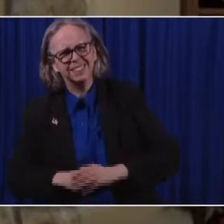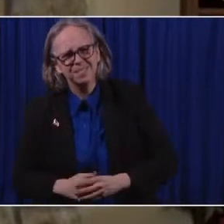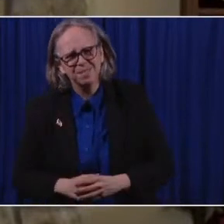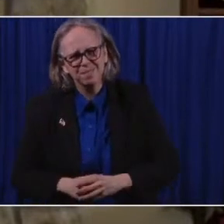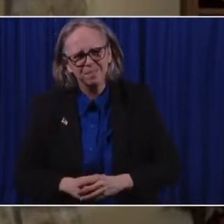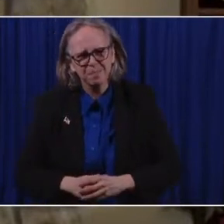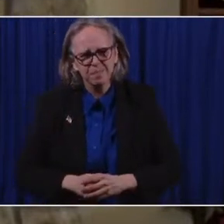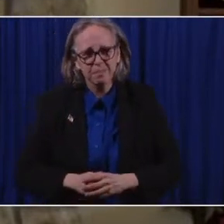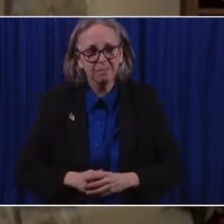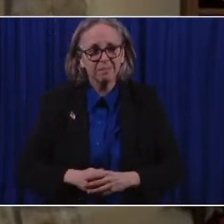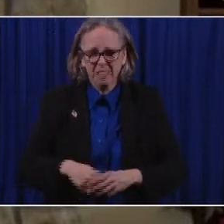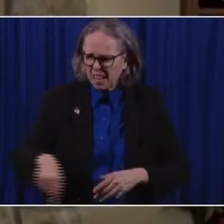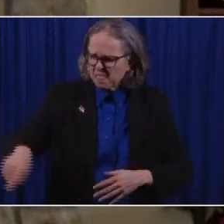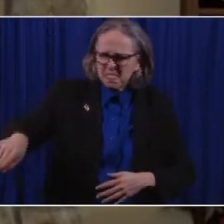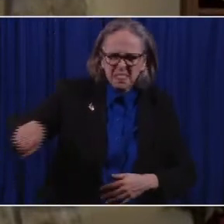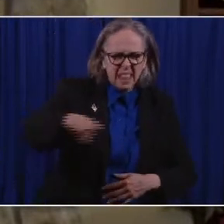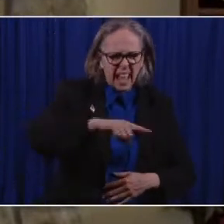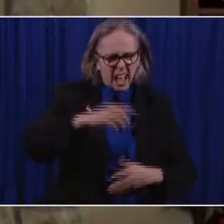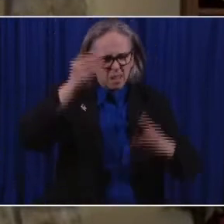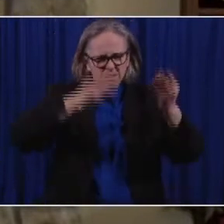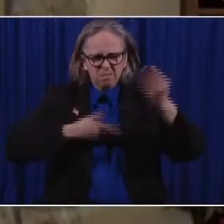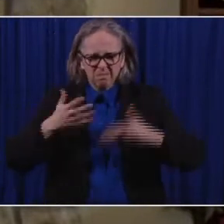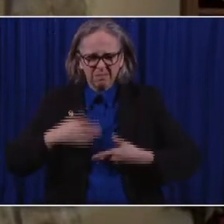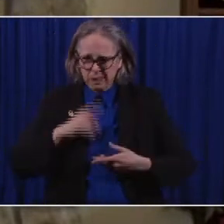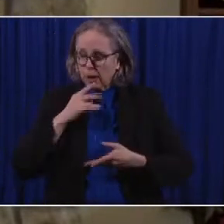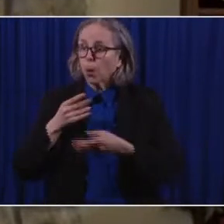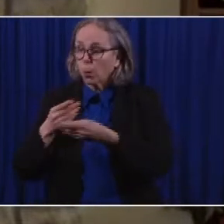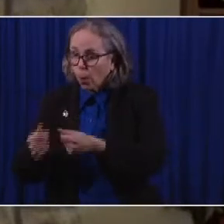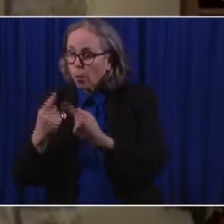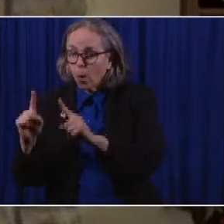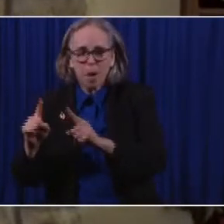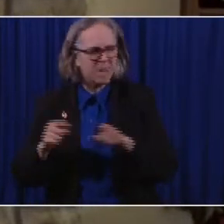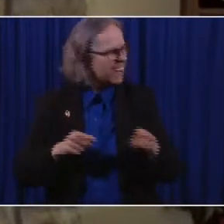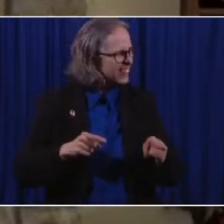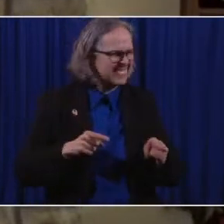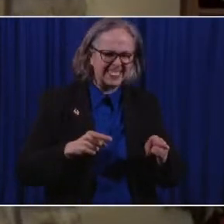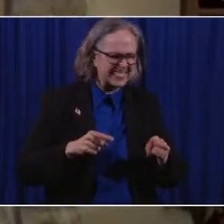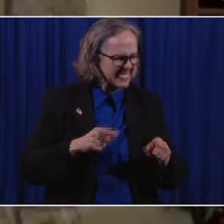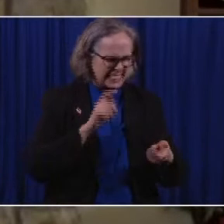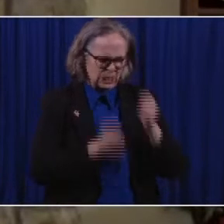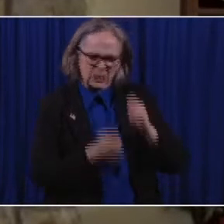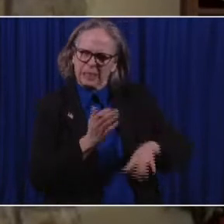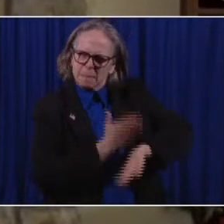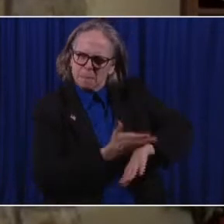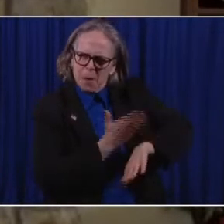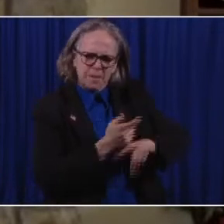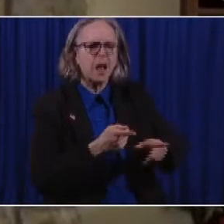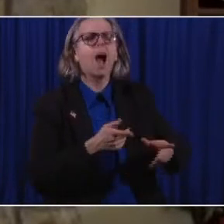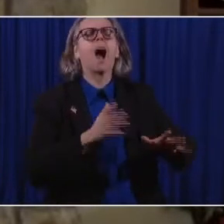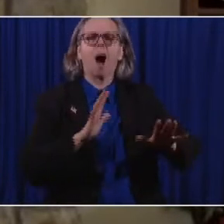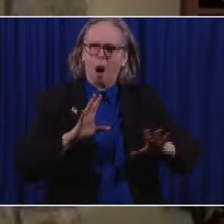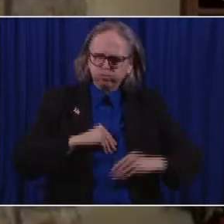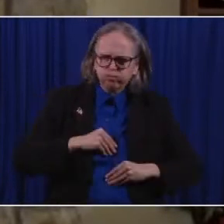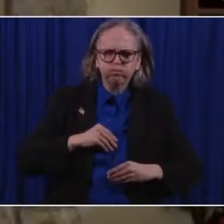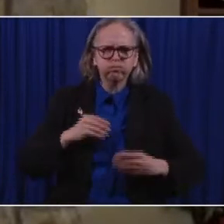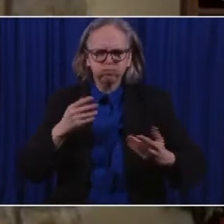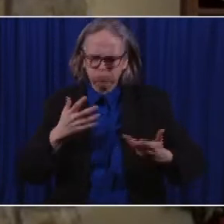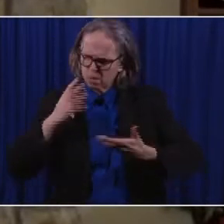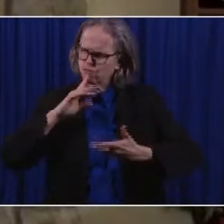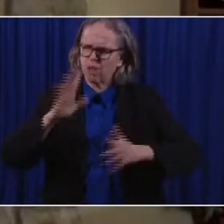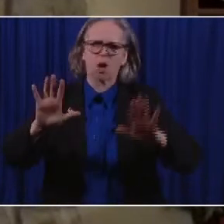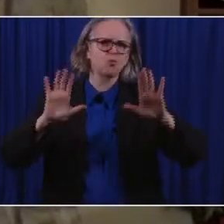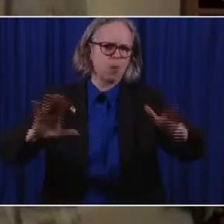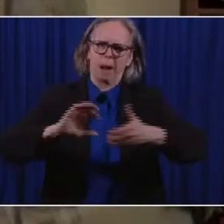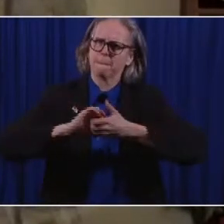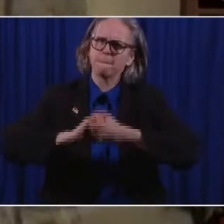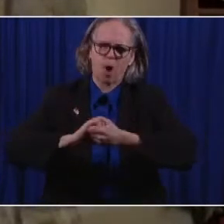not working or this is working. We need to make this adjustment. So this is a real partnership, and we're